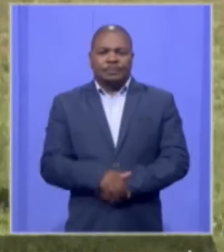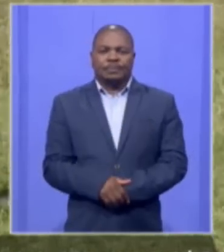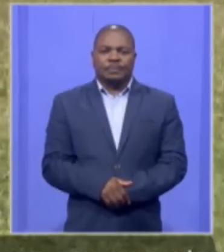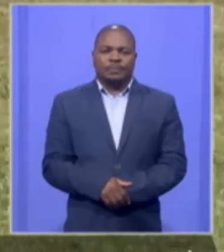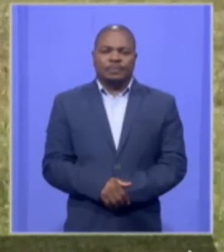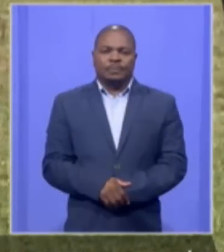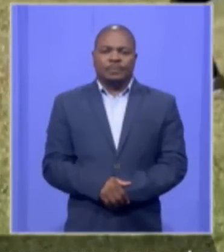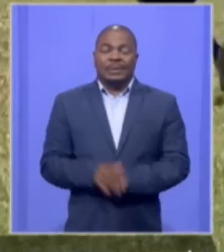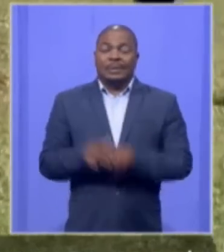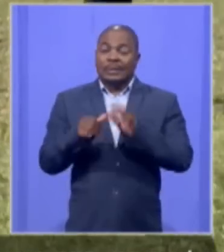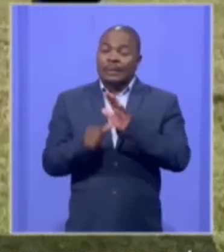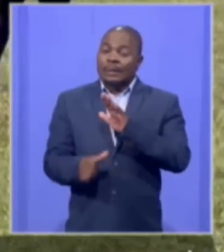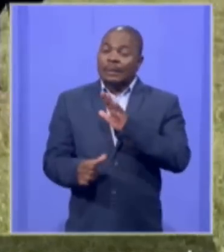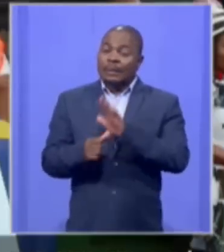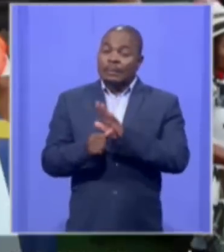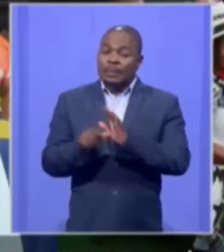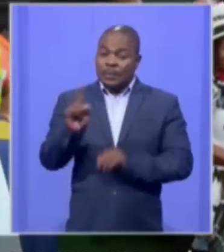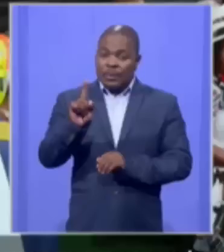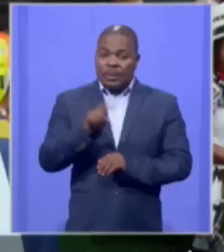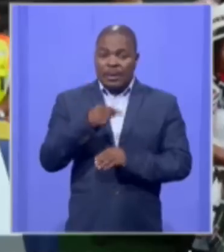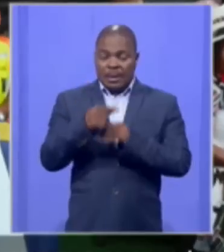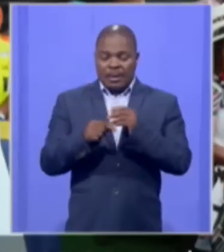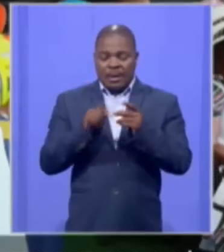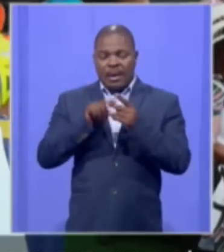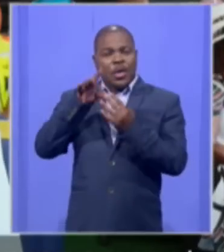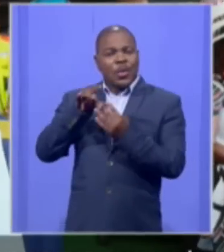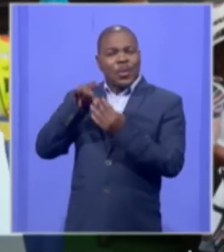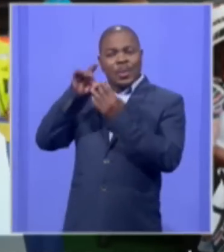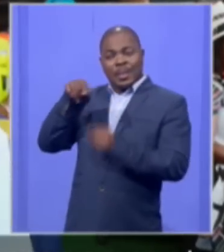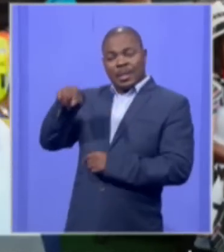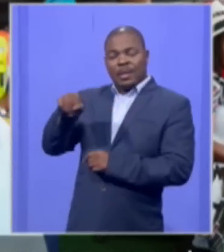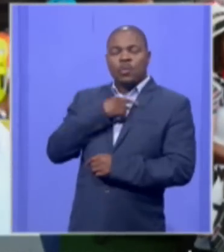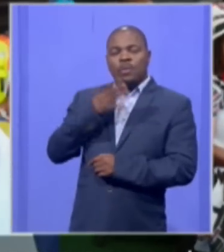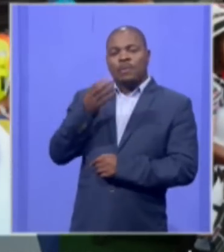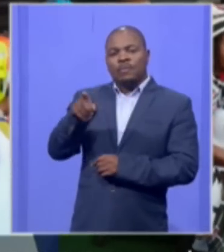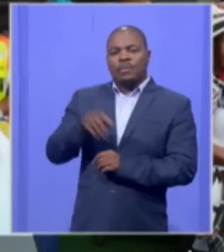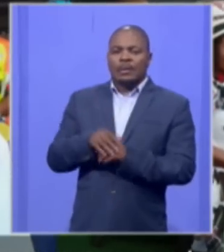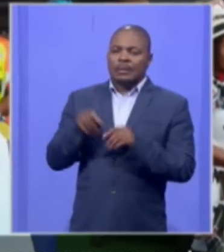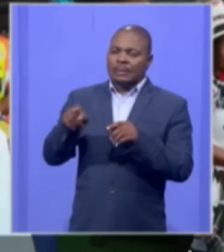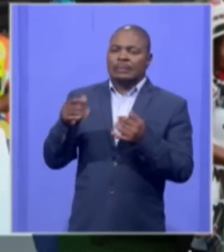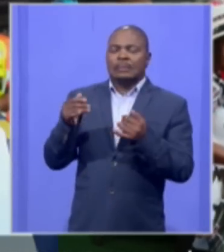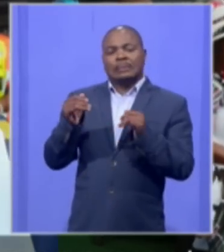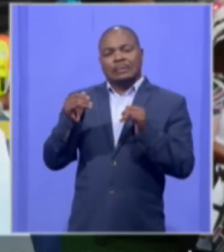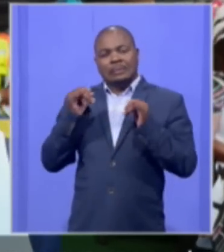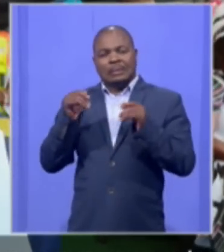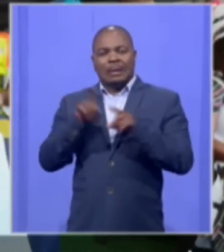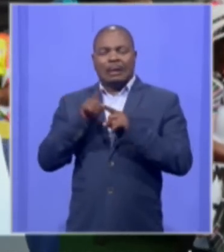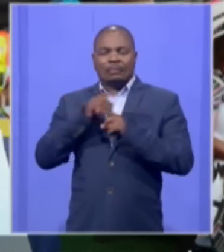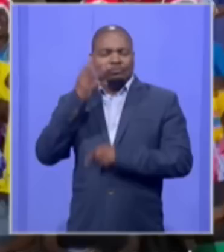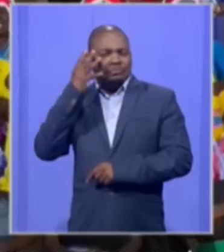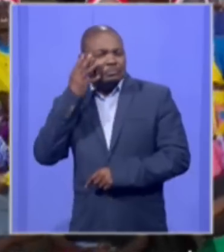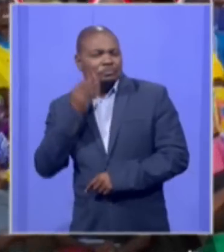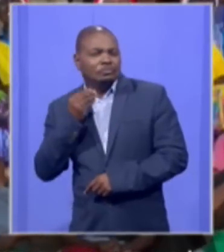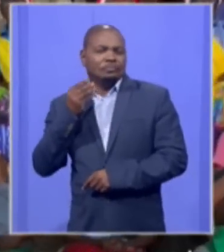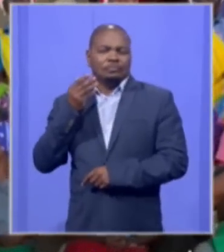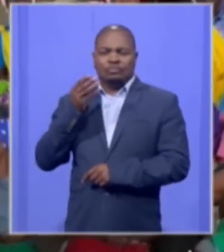What is more important about and uniqueness is that here you are talking about the senior citizens, the